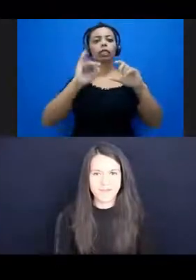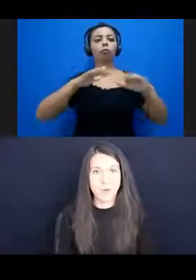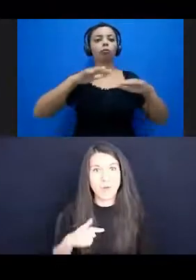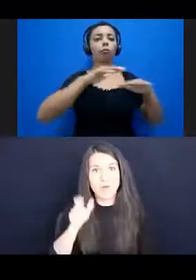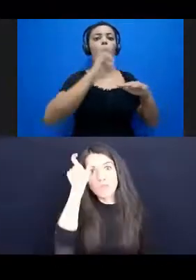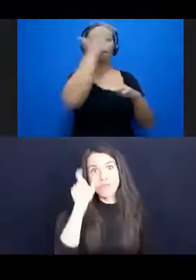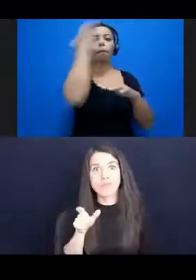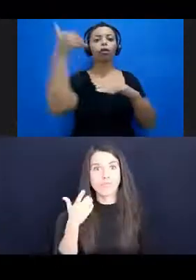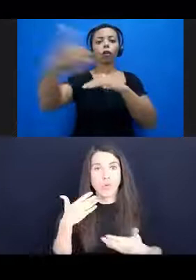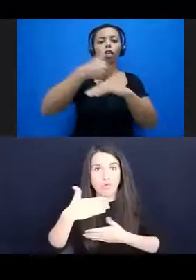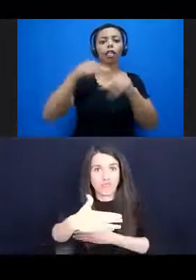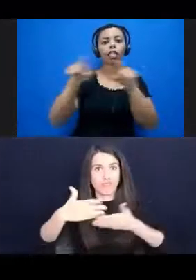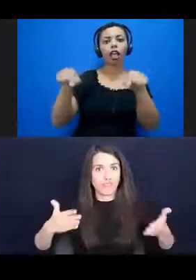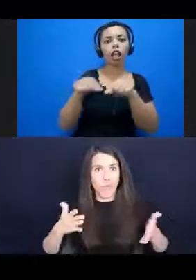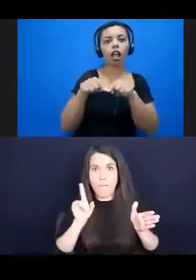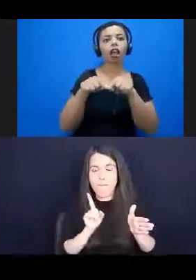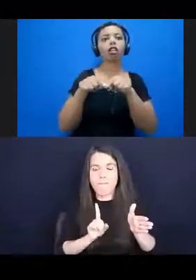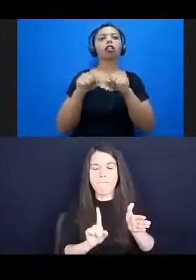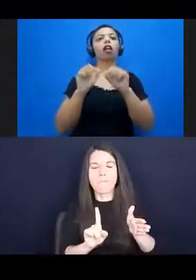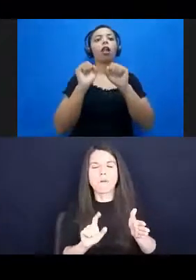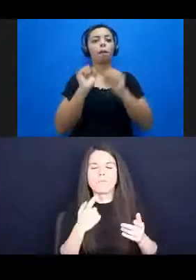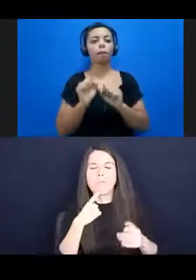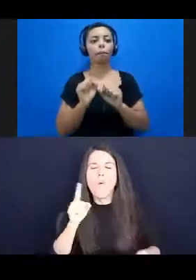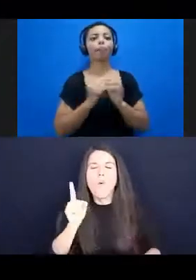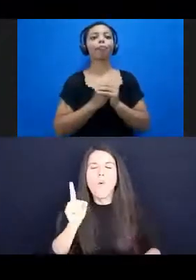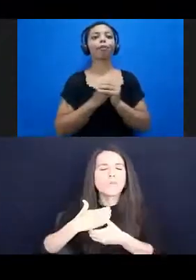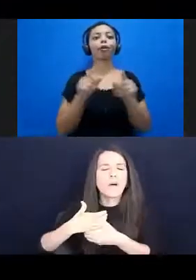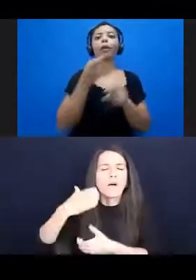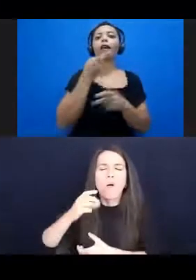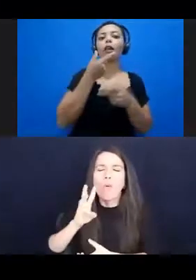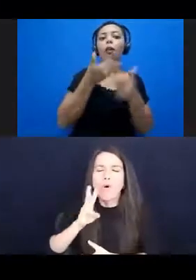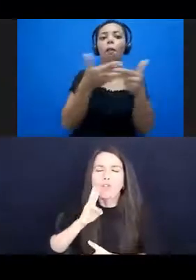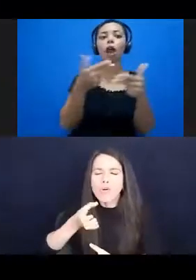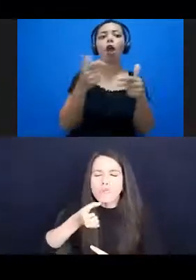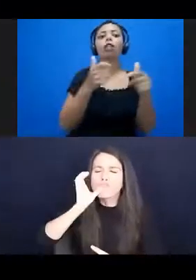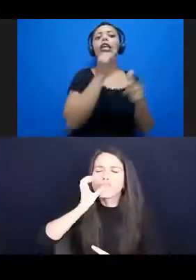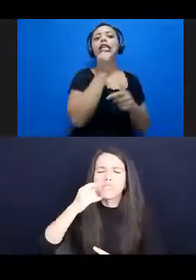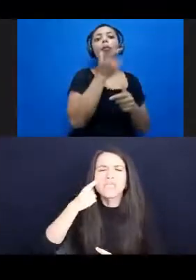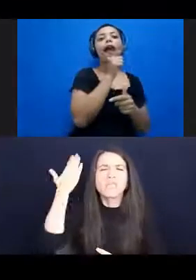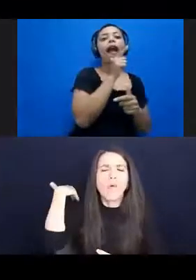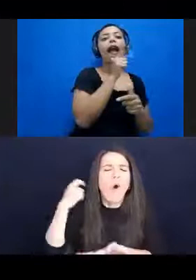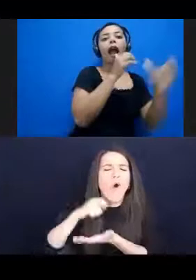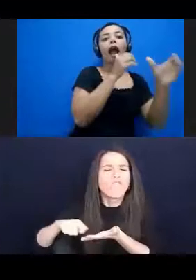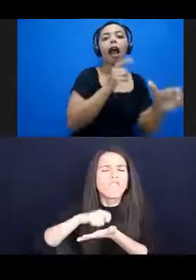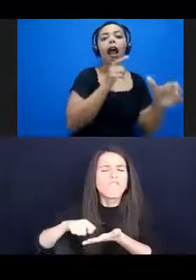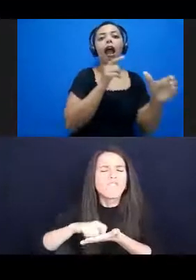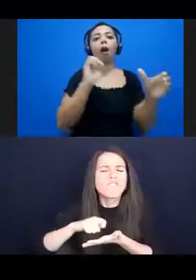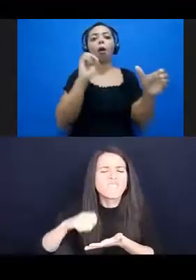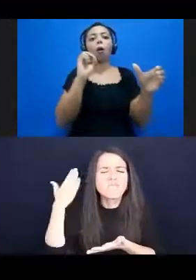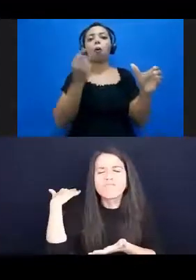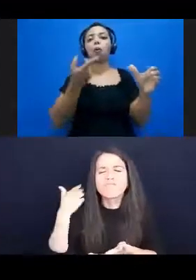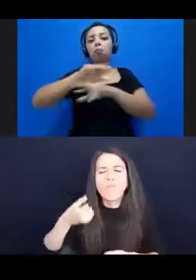have placed a query saying, where is my water bottle? The water bottle was last seen in the office 20 minutes